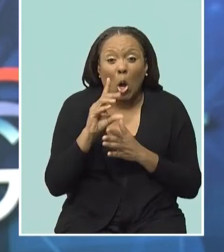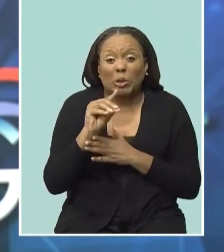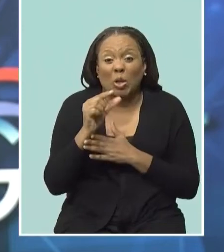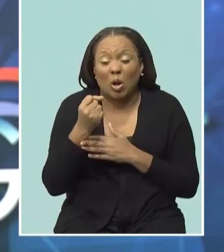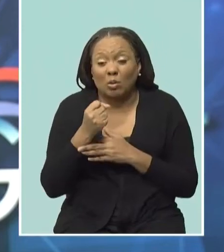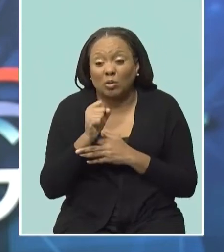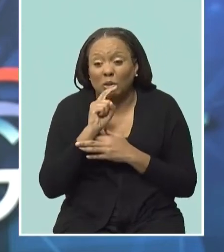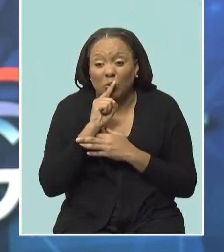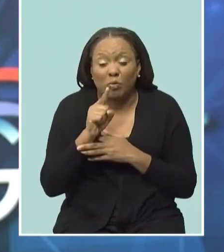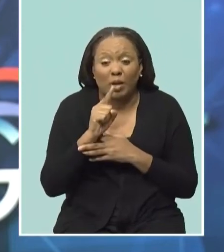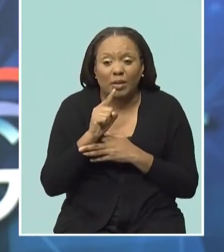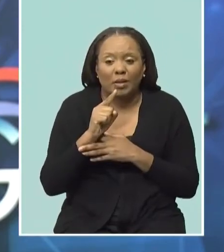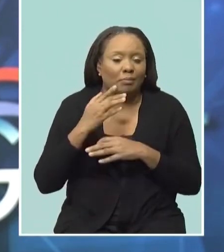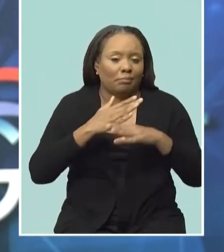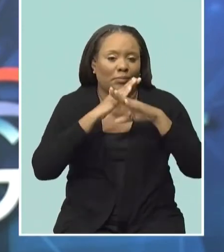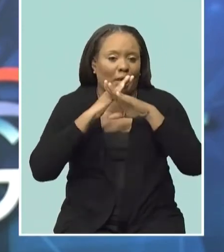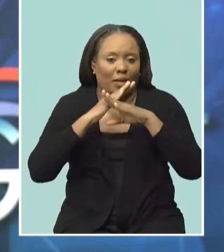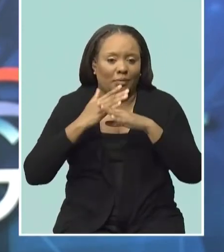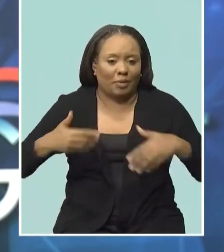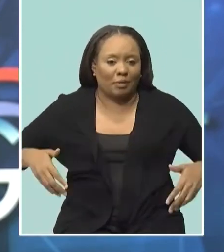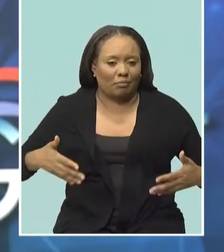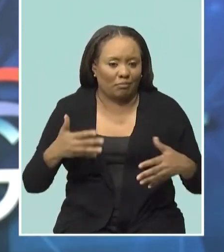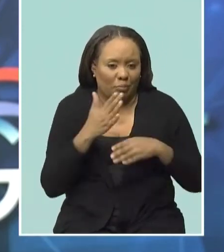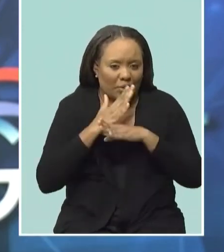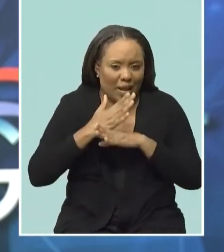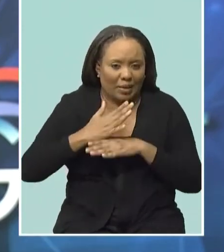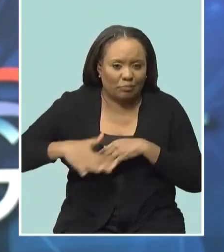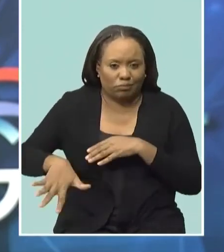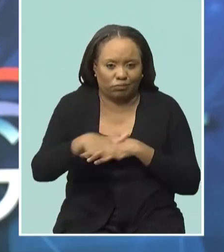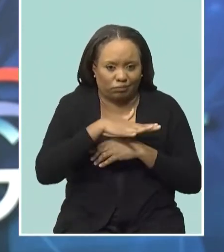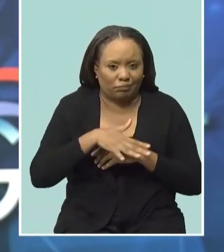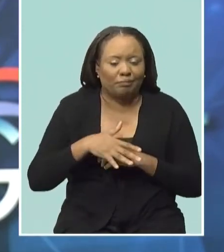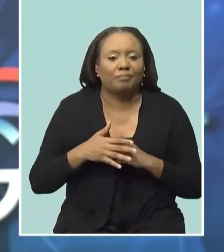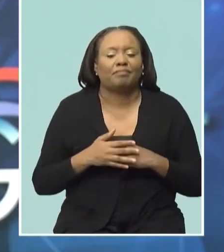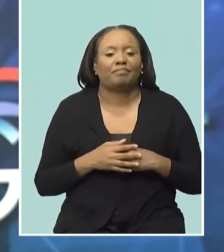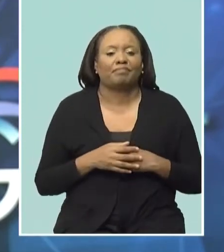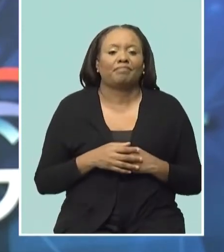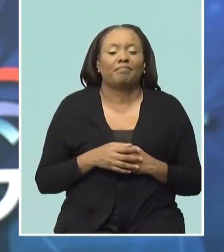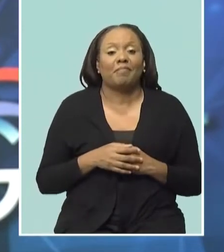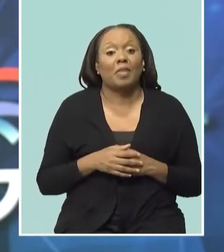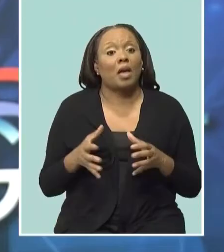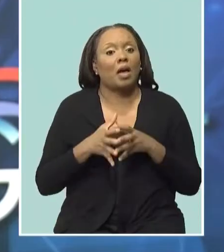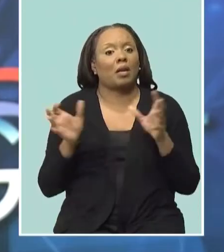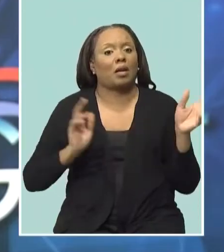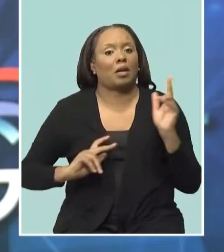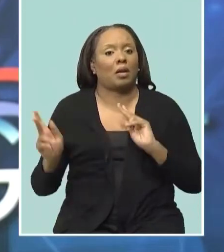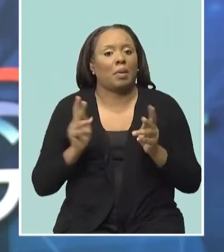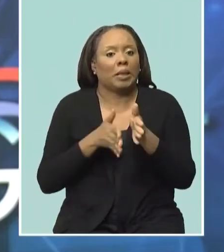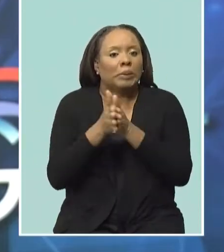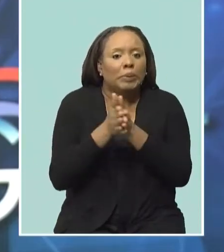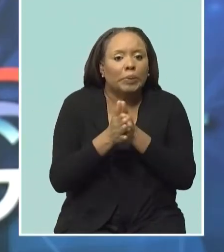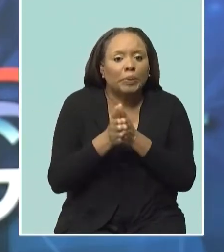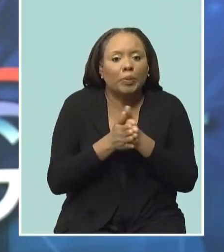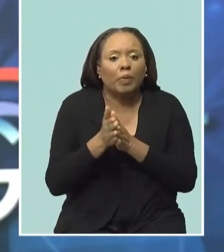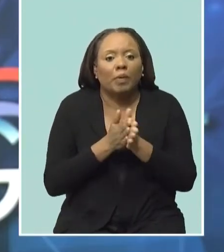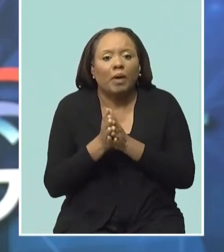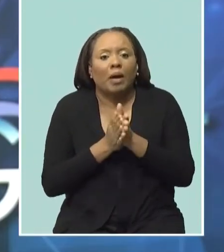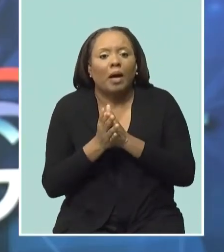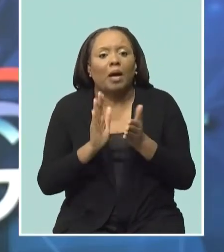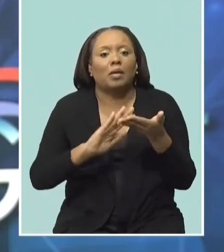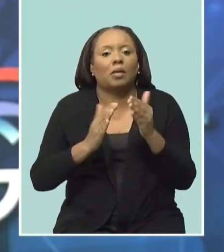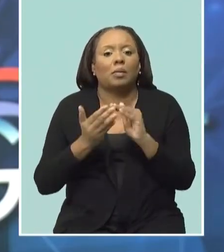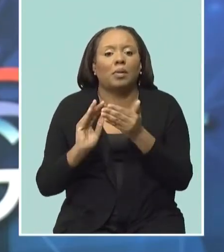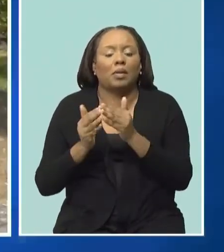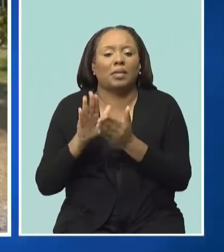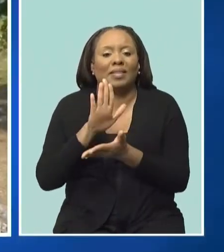An air of excitement and anticipation is building at the Hillcrest Community Centre as the small businesses are gearing up for a